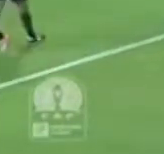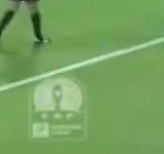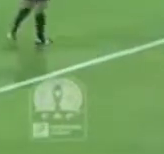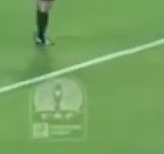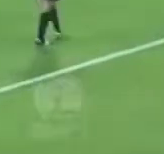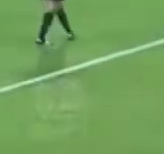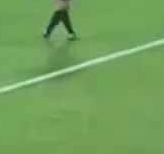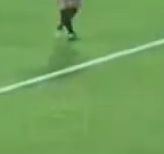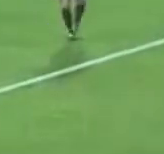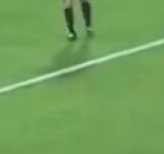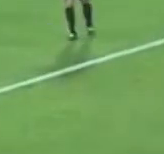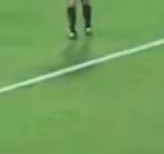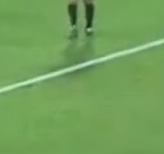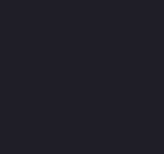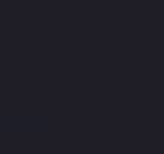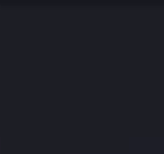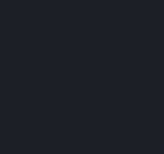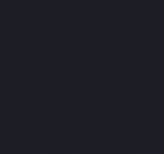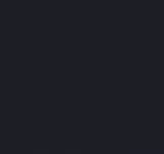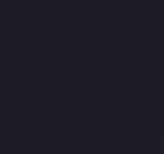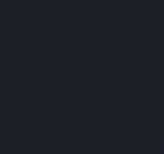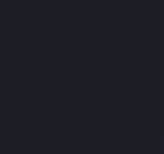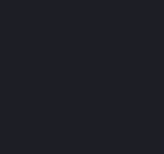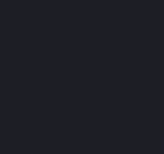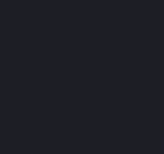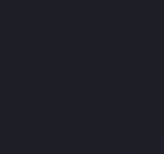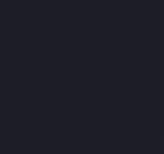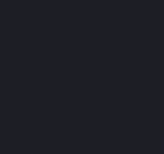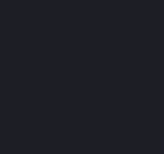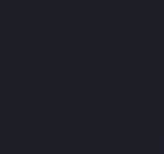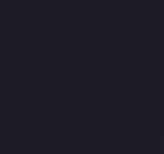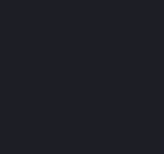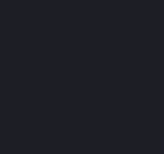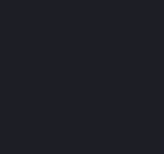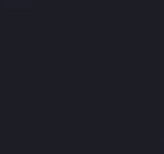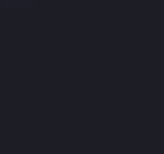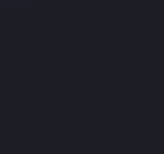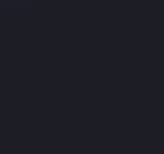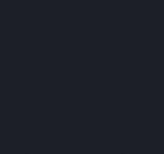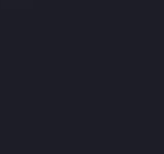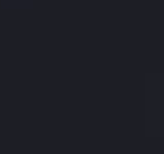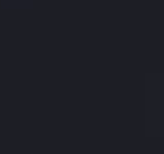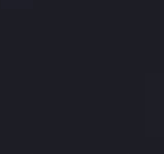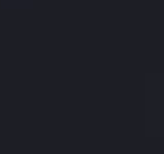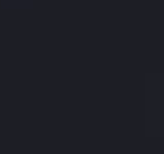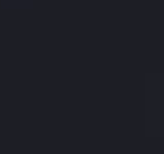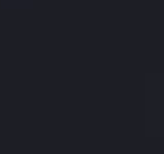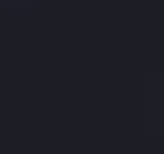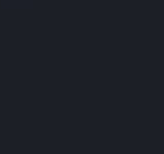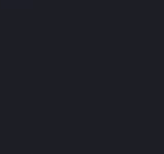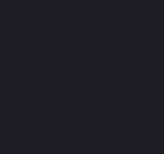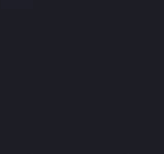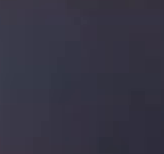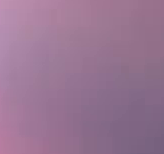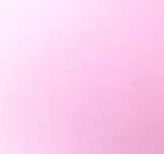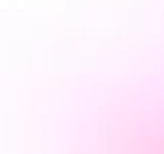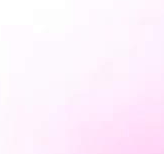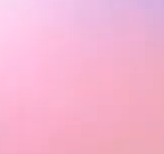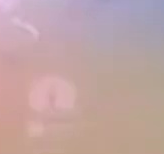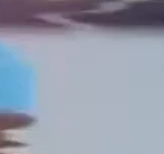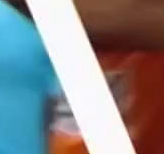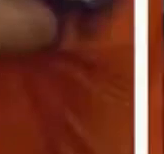slots it in, blasts into the corner. This Friday, the 23rd of October 2020, Al Ahly hosts Wydad in the second